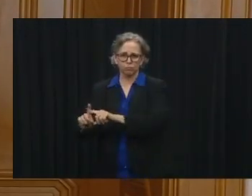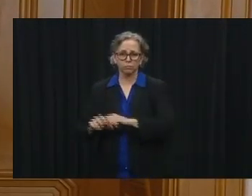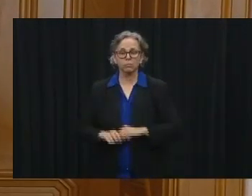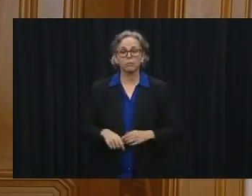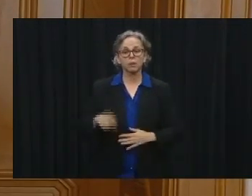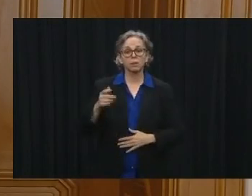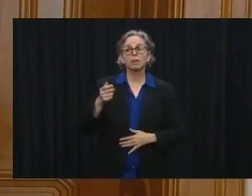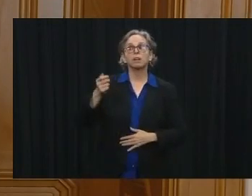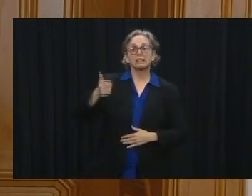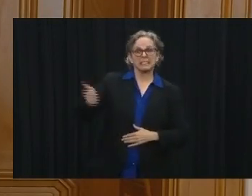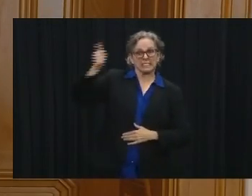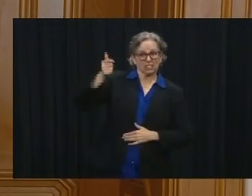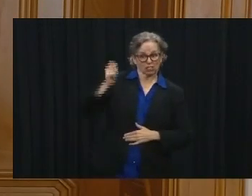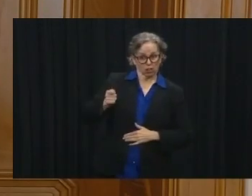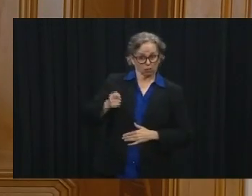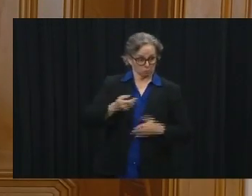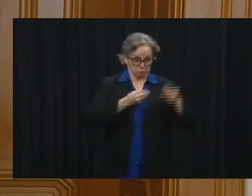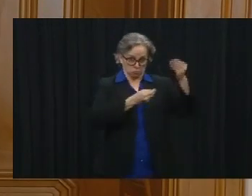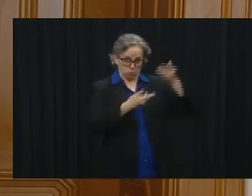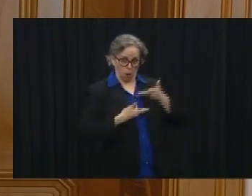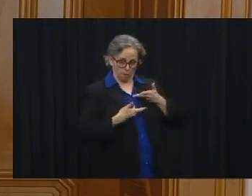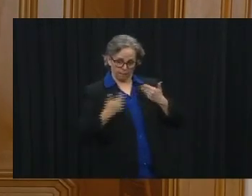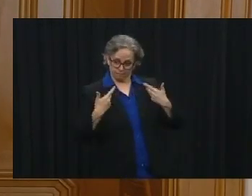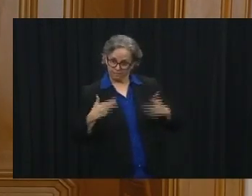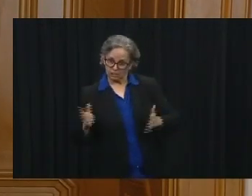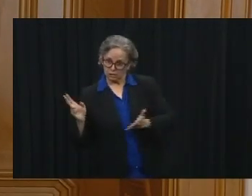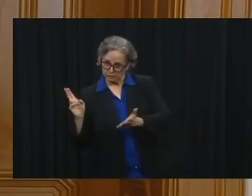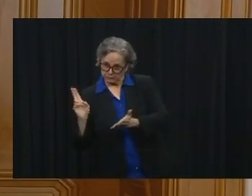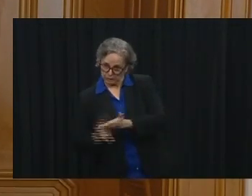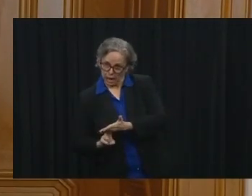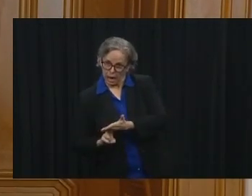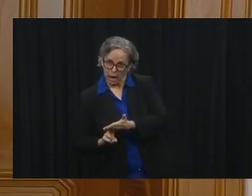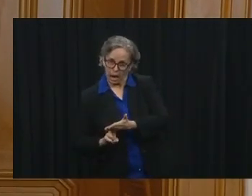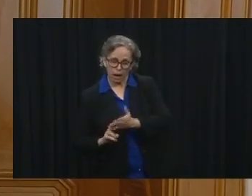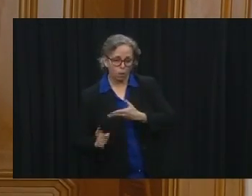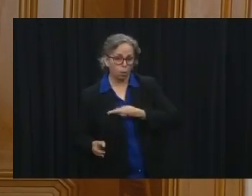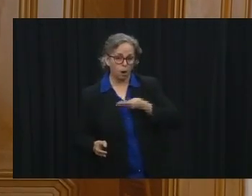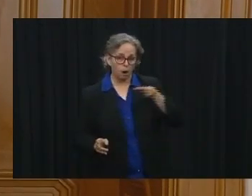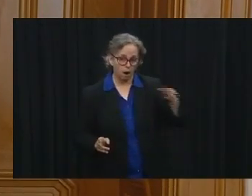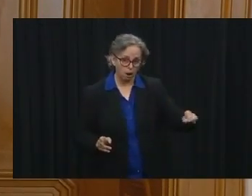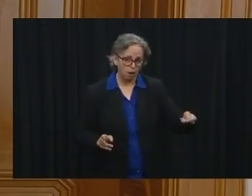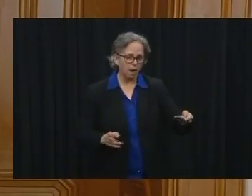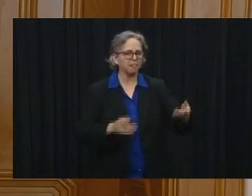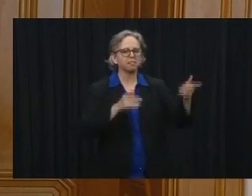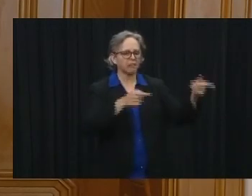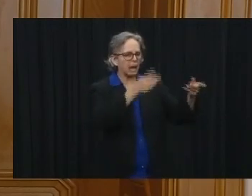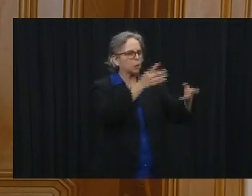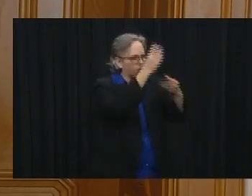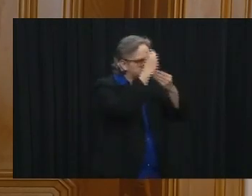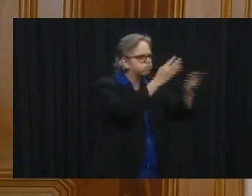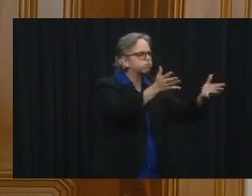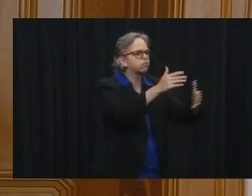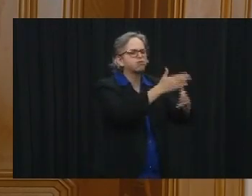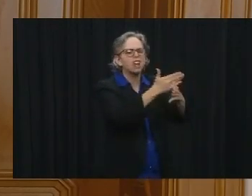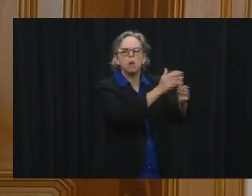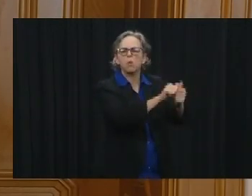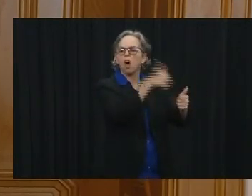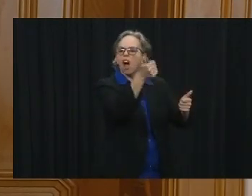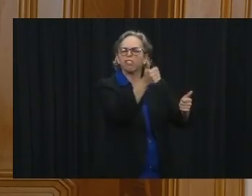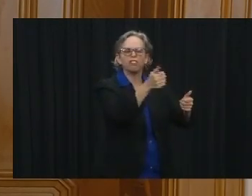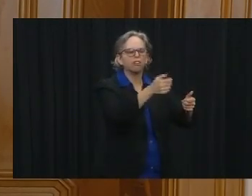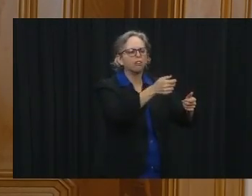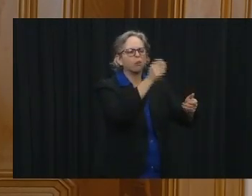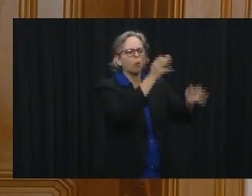sign the bill, she then will be issuing instructions to the courts. And so I hope that kind of clarifies where we